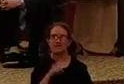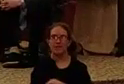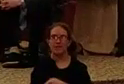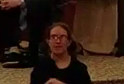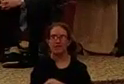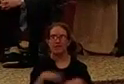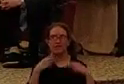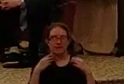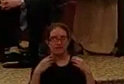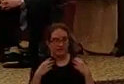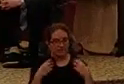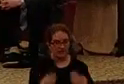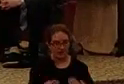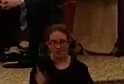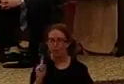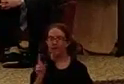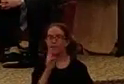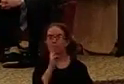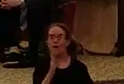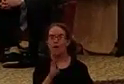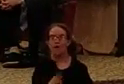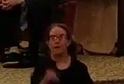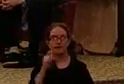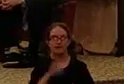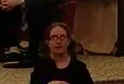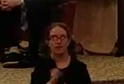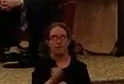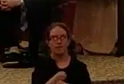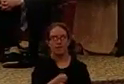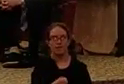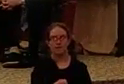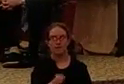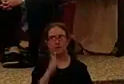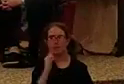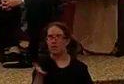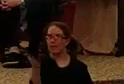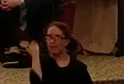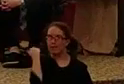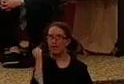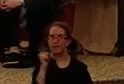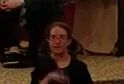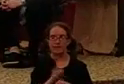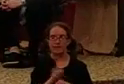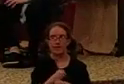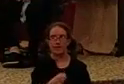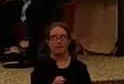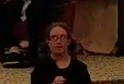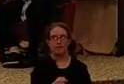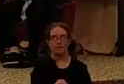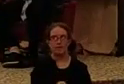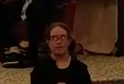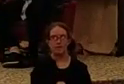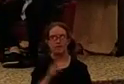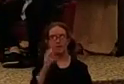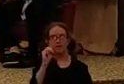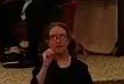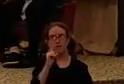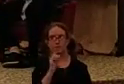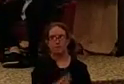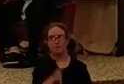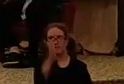It's time to get tired of where you're at. It's time to make where you're at your past. It's time to make a covenant with God.